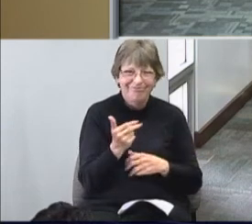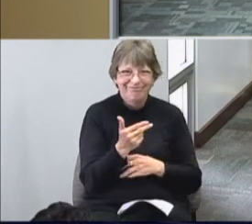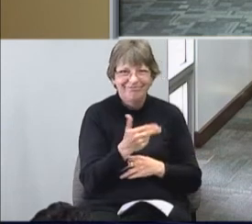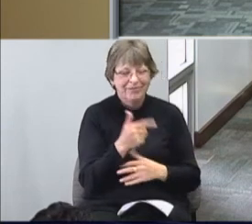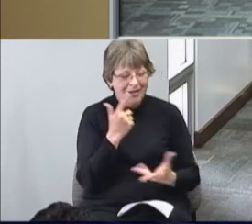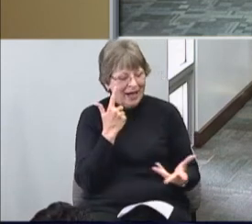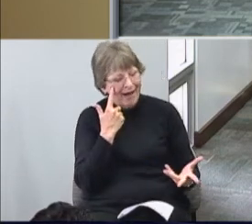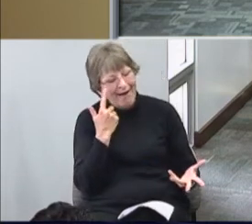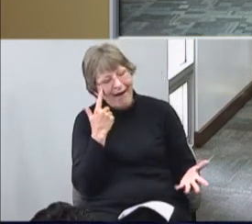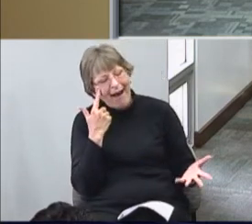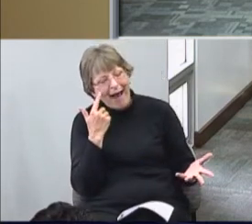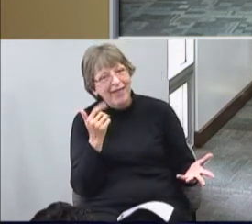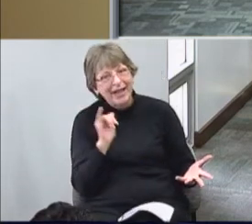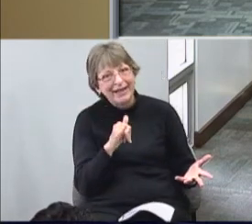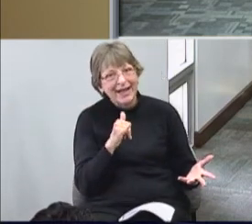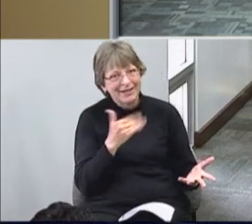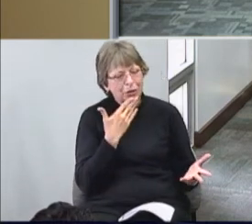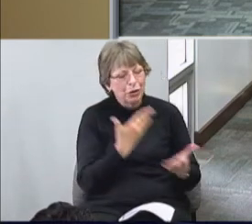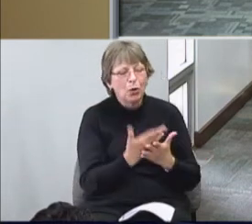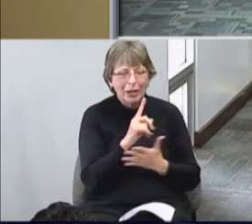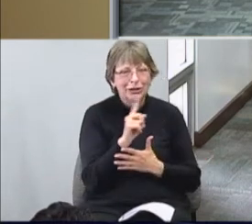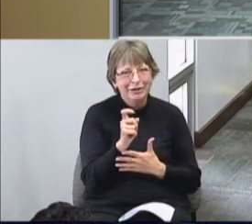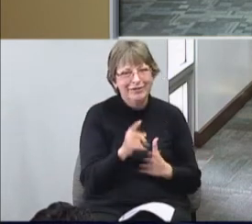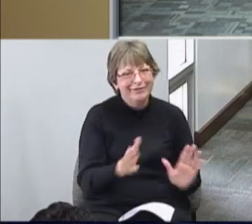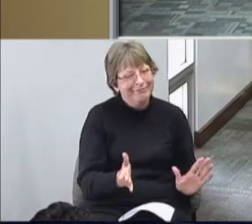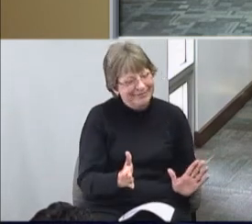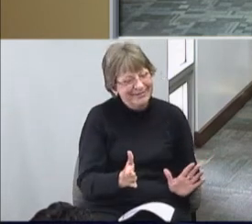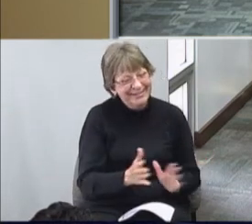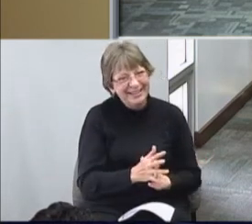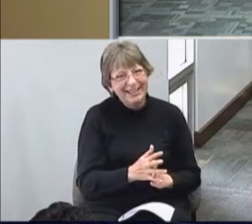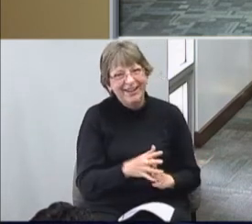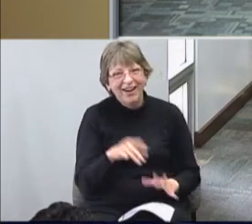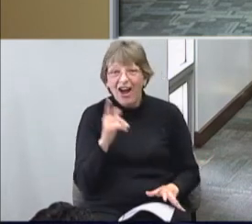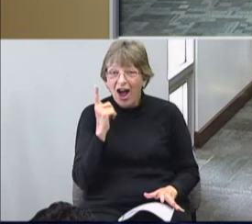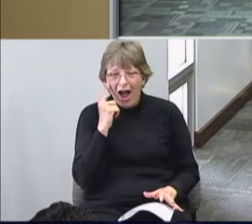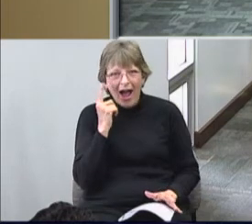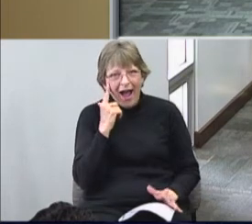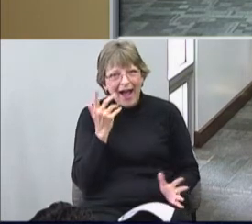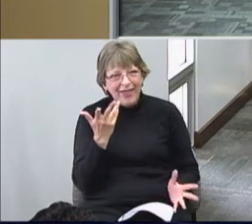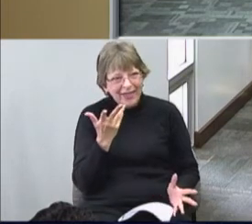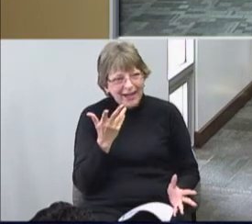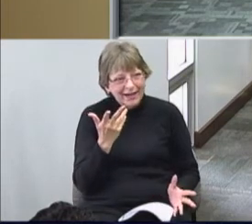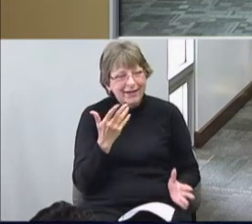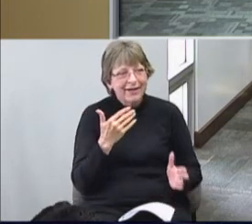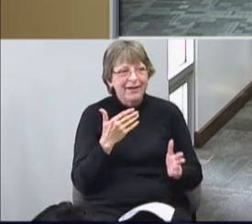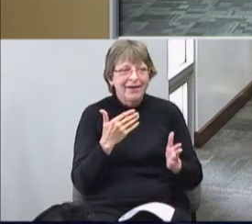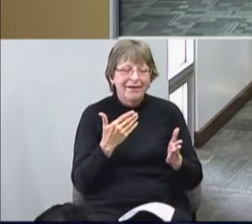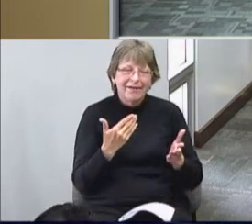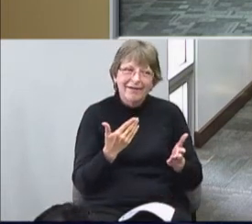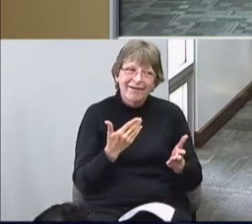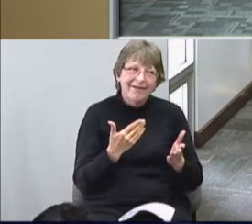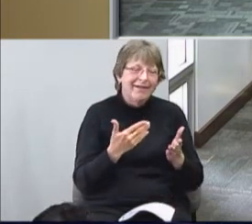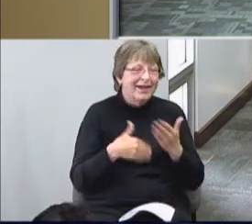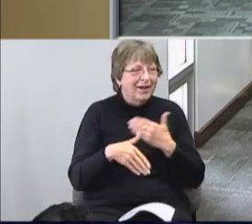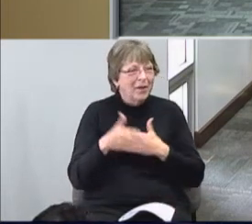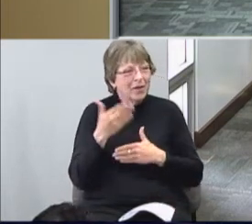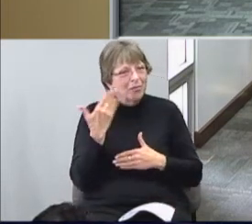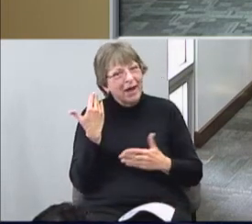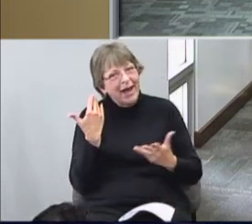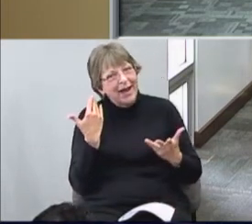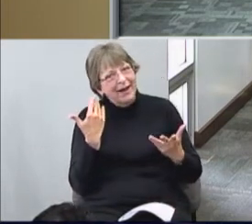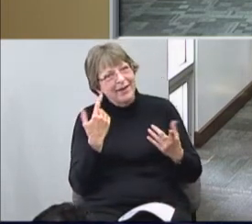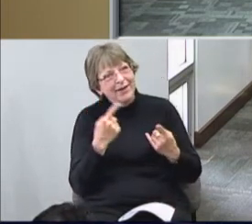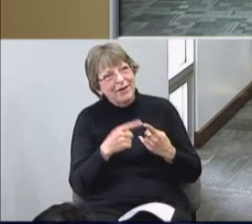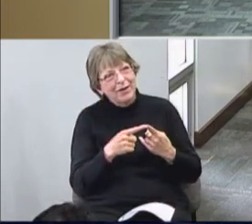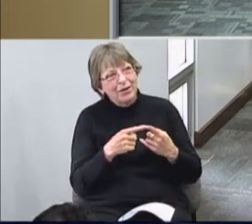I think it's a valid, it's a good question. And I think it kind of begs back to the question, is this ordinance